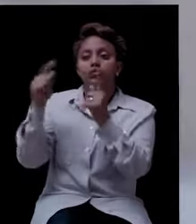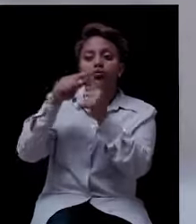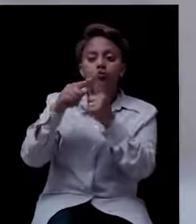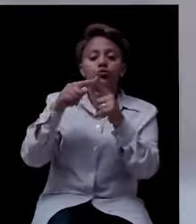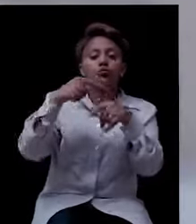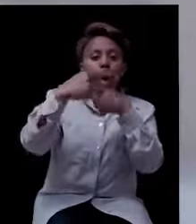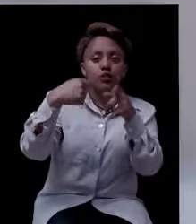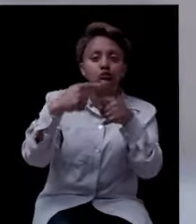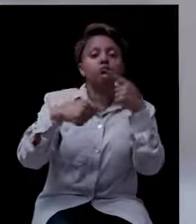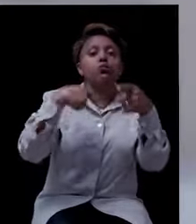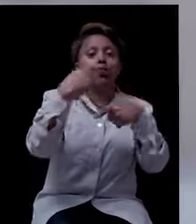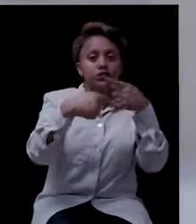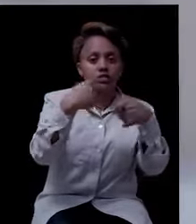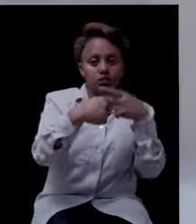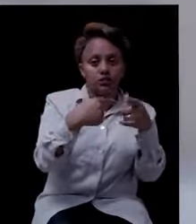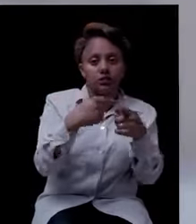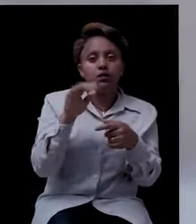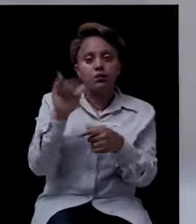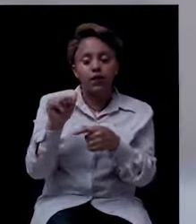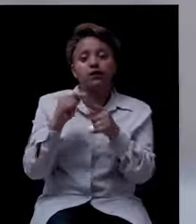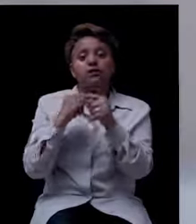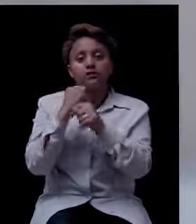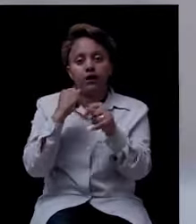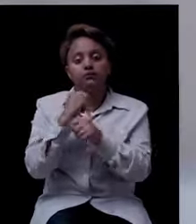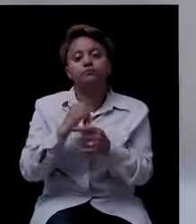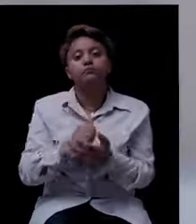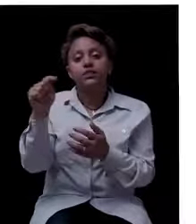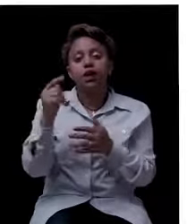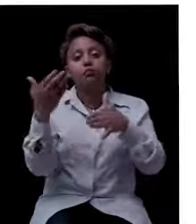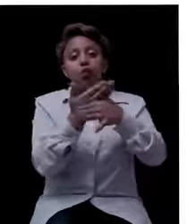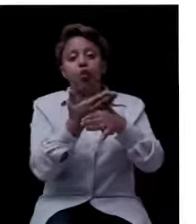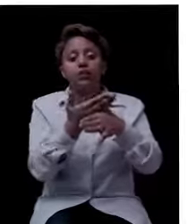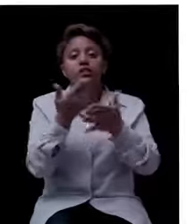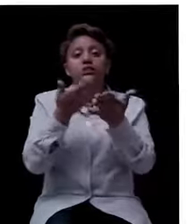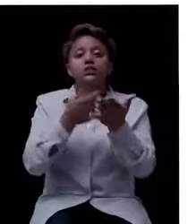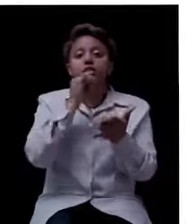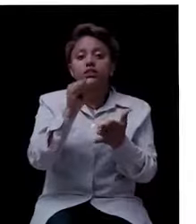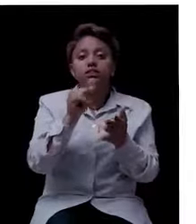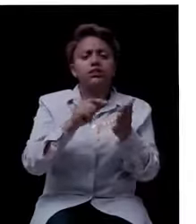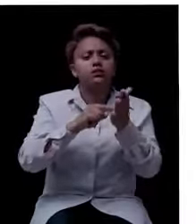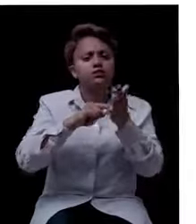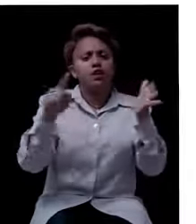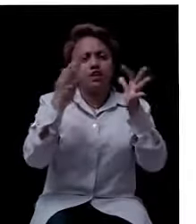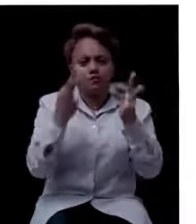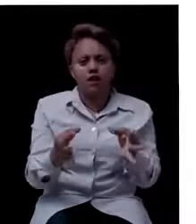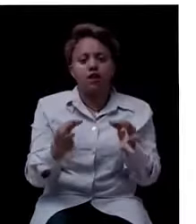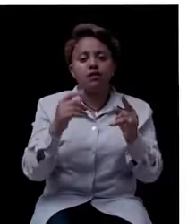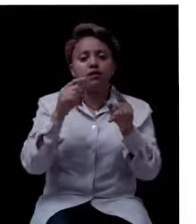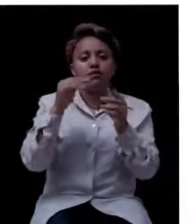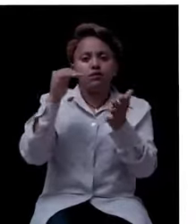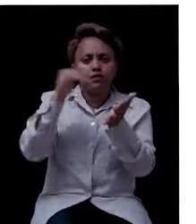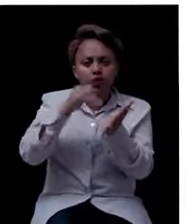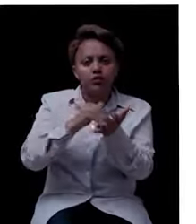one party to a transaction initiates the process by creating a block. This is verified by thousands,